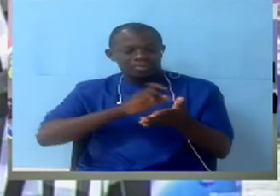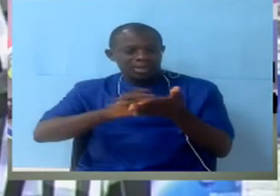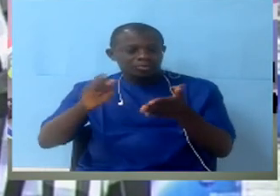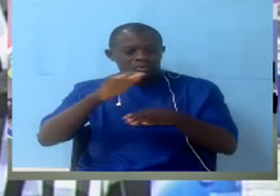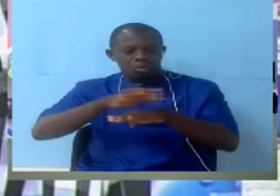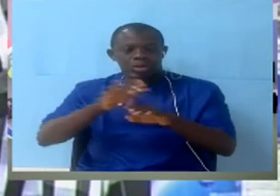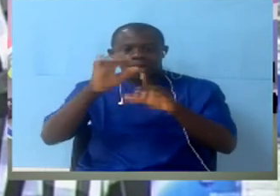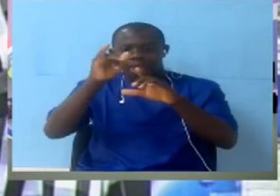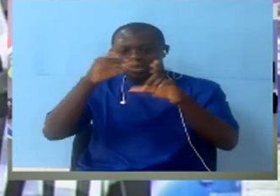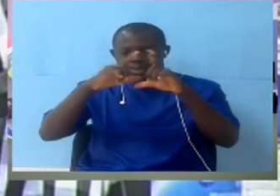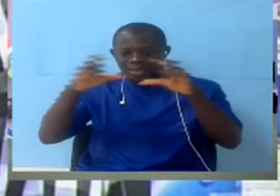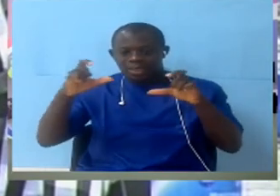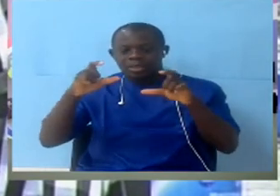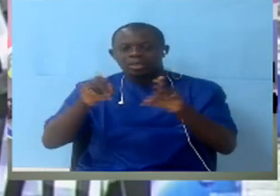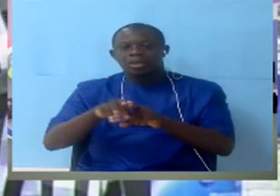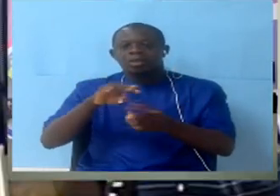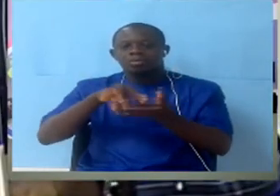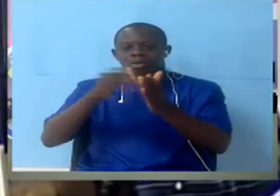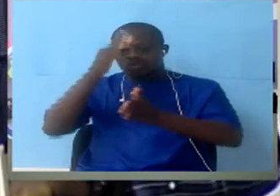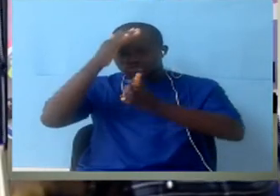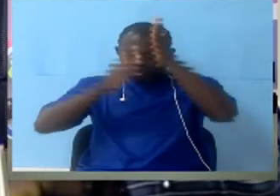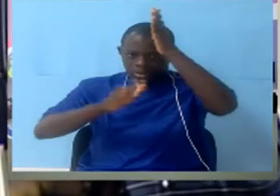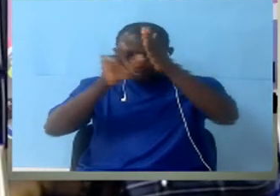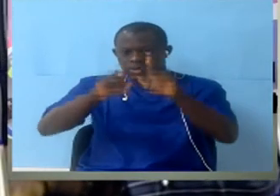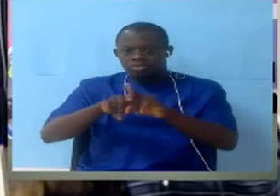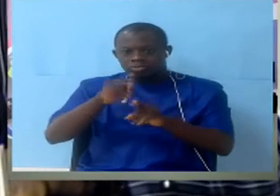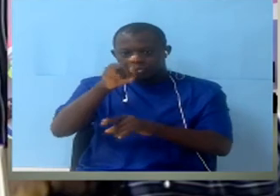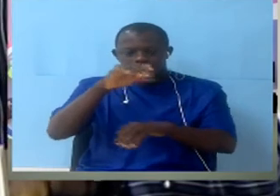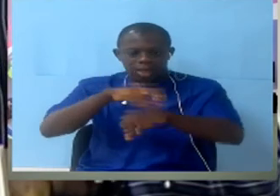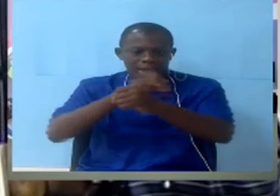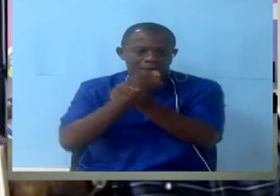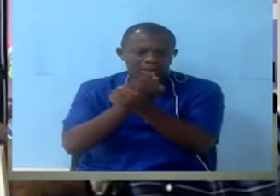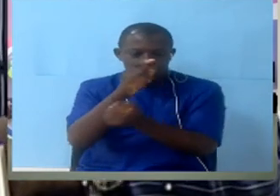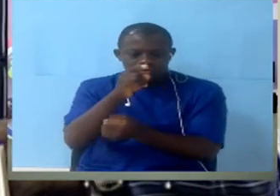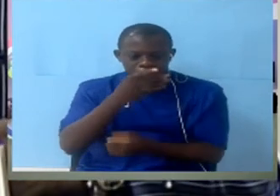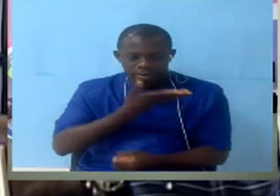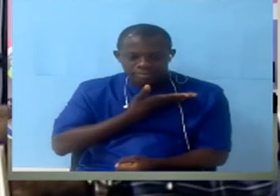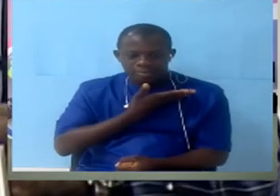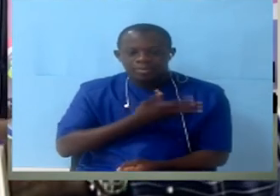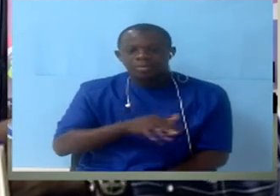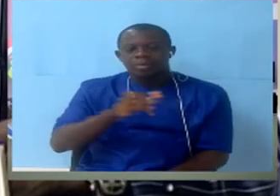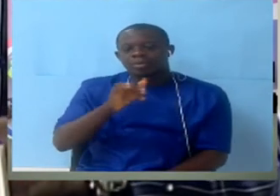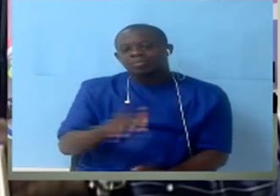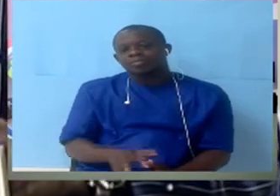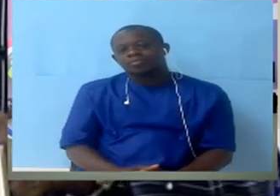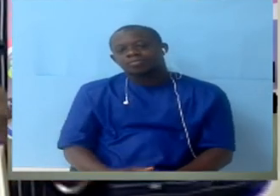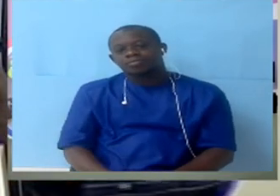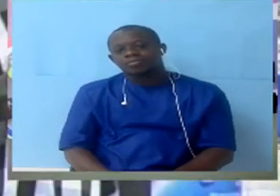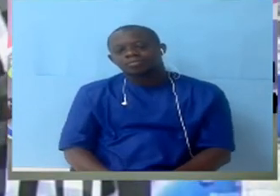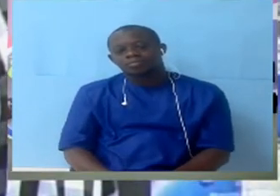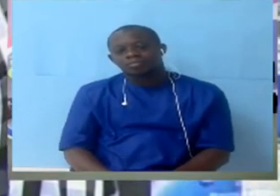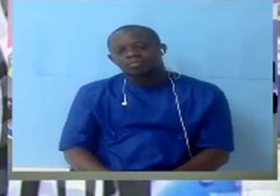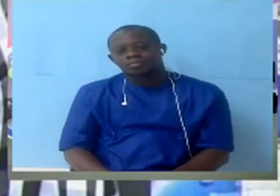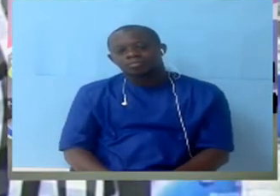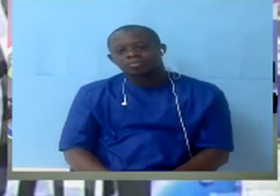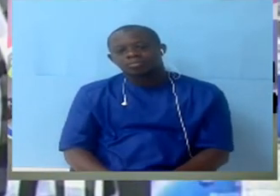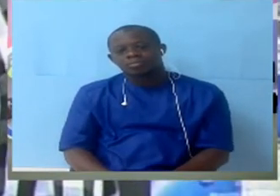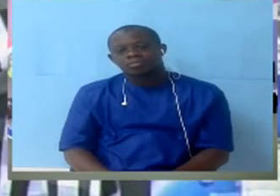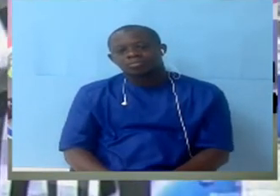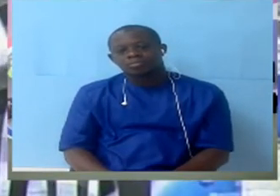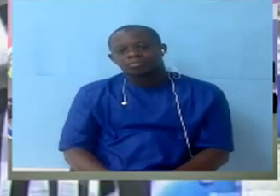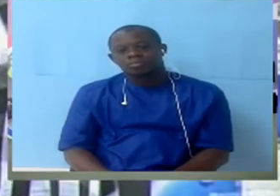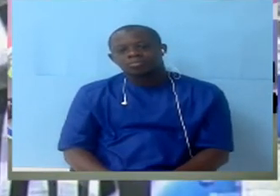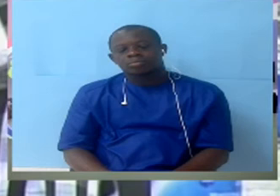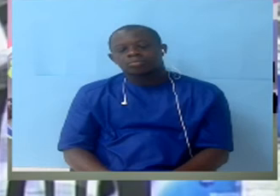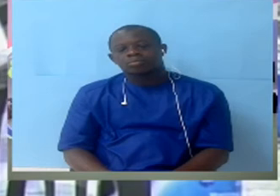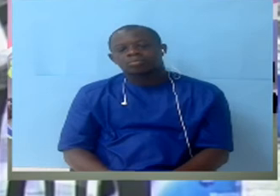on it was soldier. But you were arrested. But inari ni muda. Ha, because coming from Watamina, you know, intercept at the border.